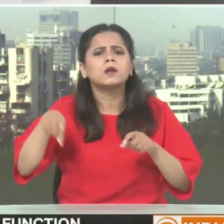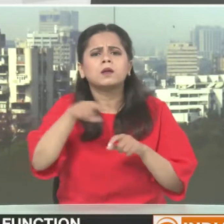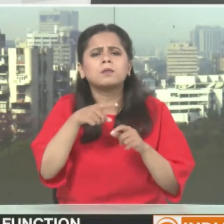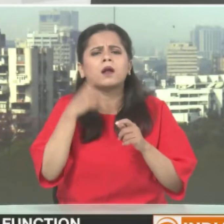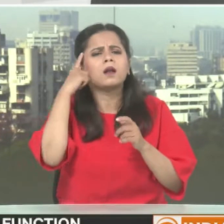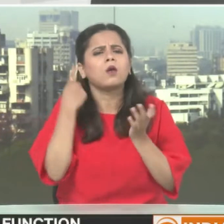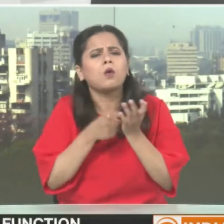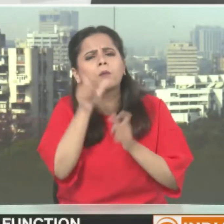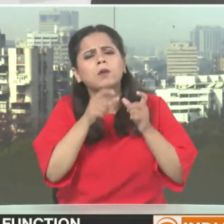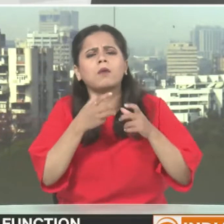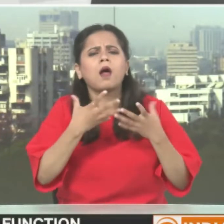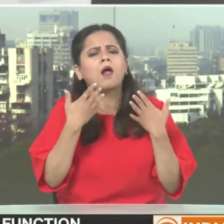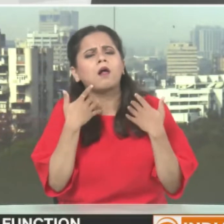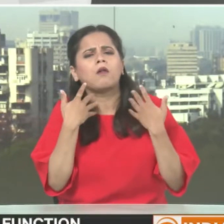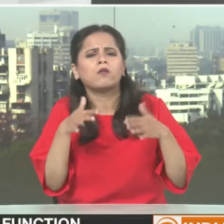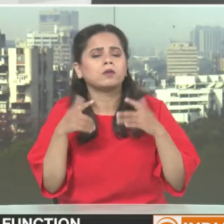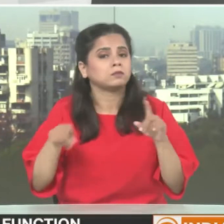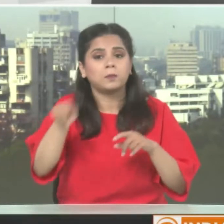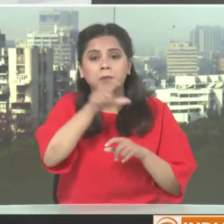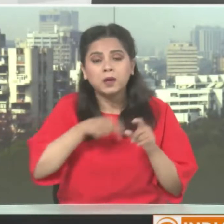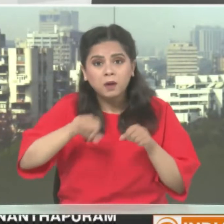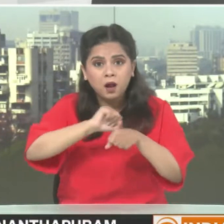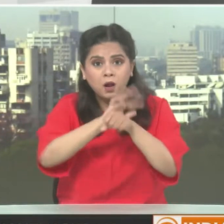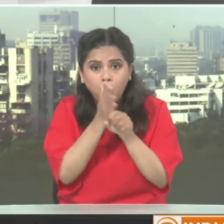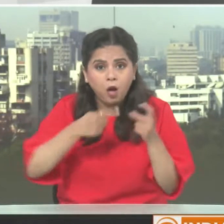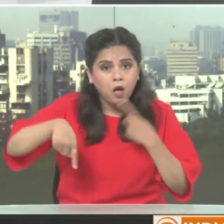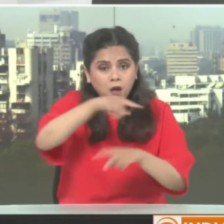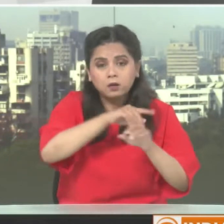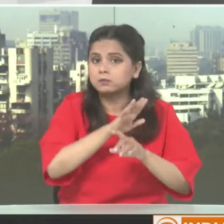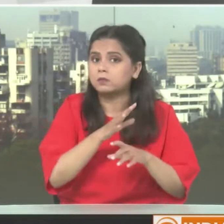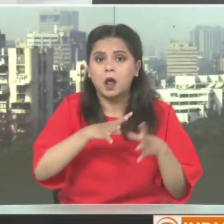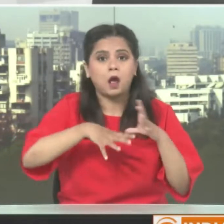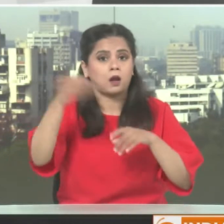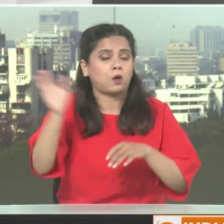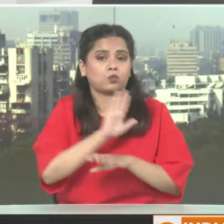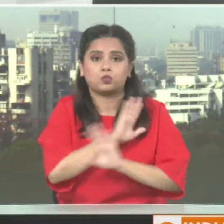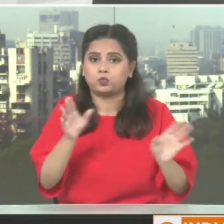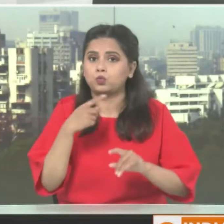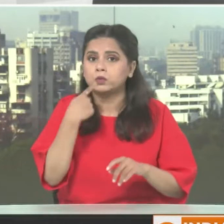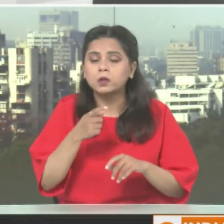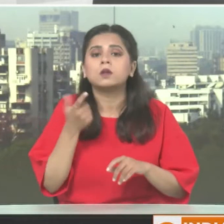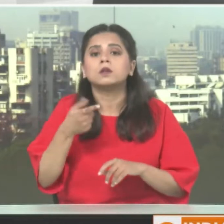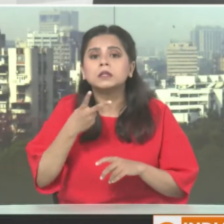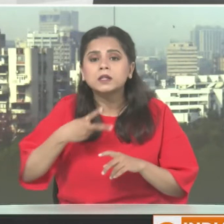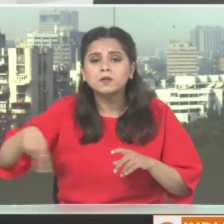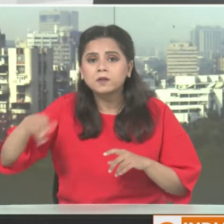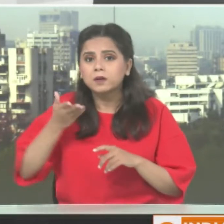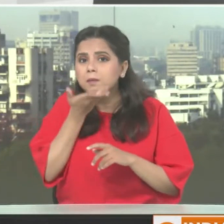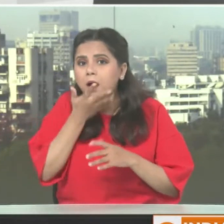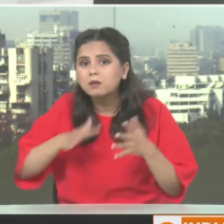applicable to areas designated as critical containment zones and the coastal areas of the district.